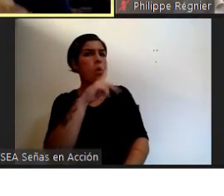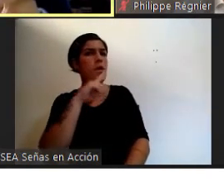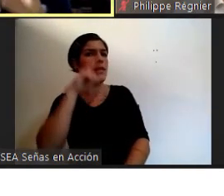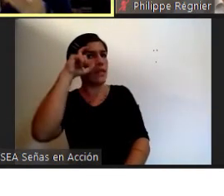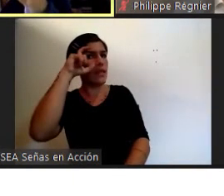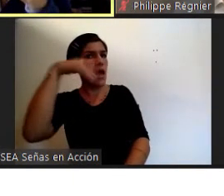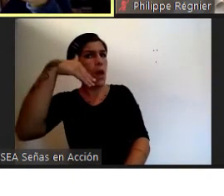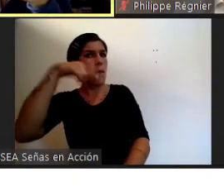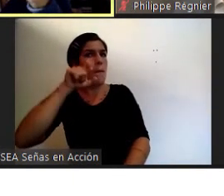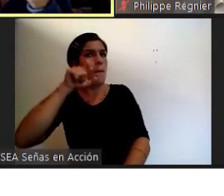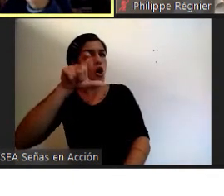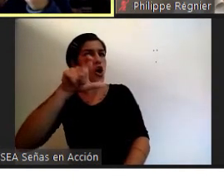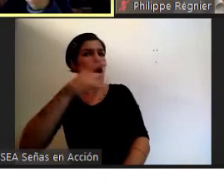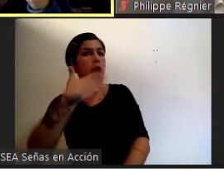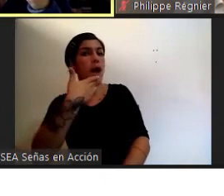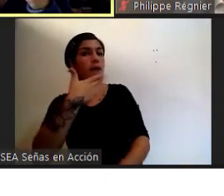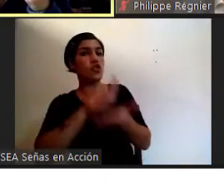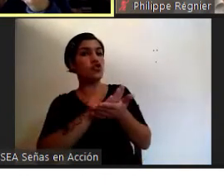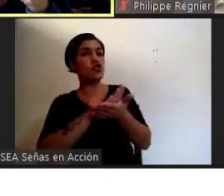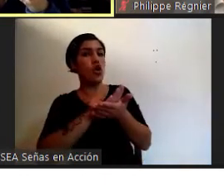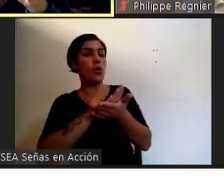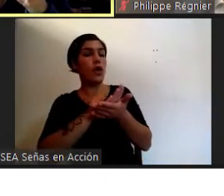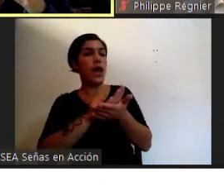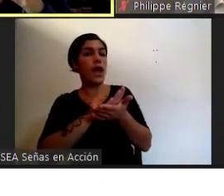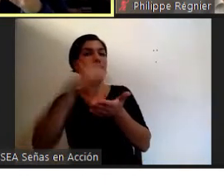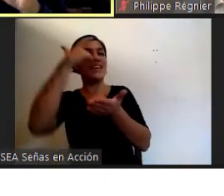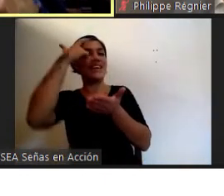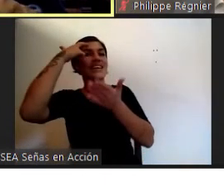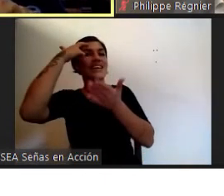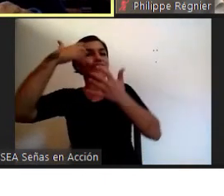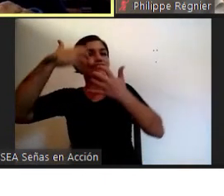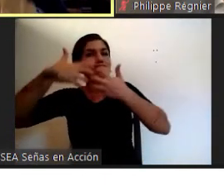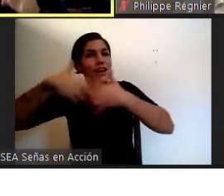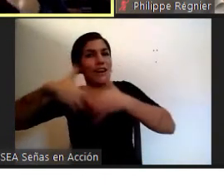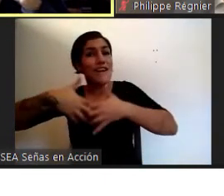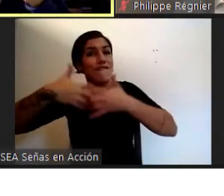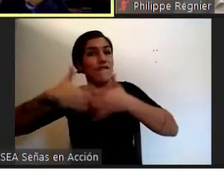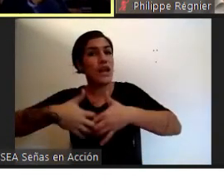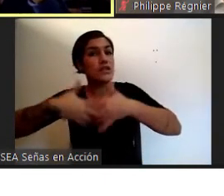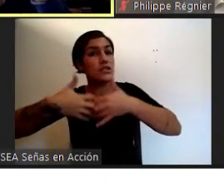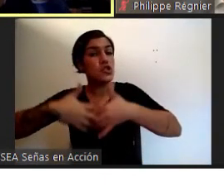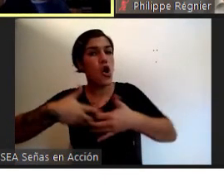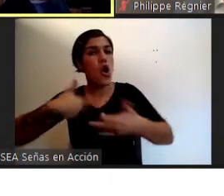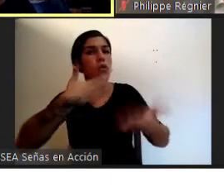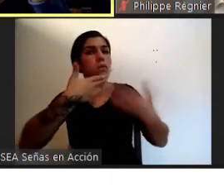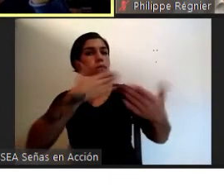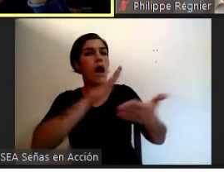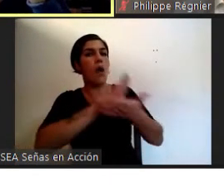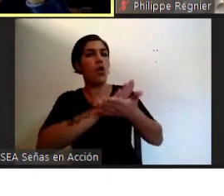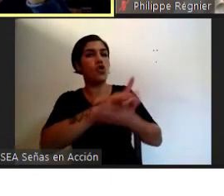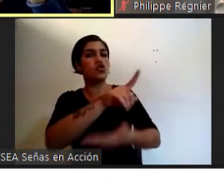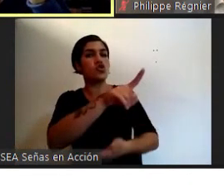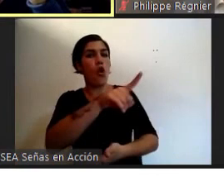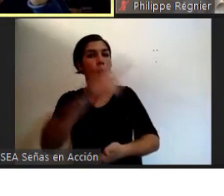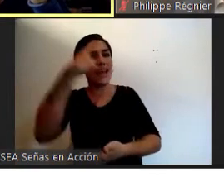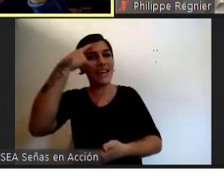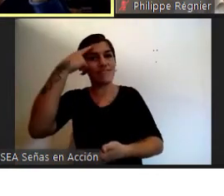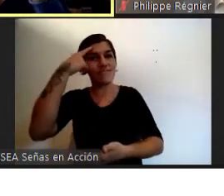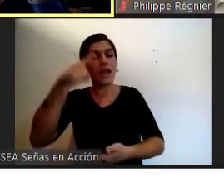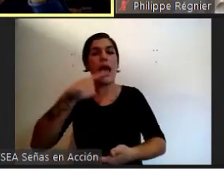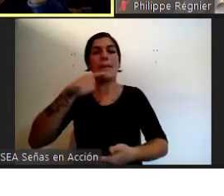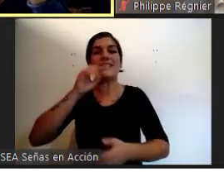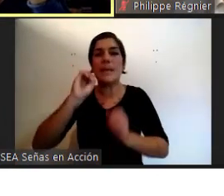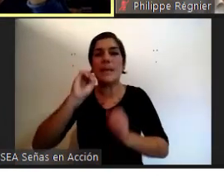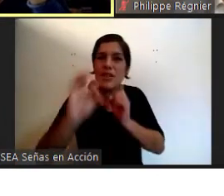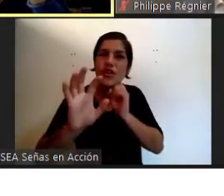talked about this last week. And I'd like you to go deeper into the notions here, if you will,